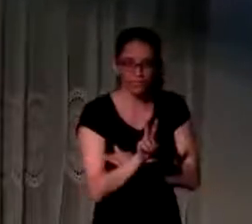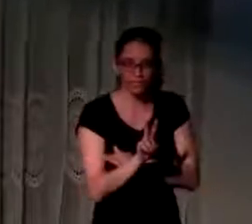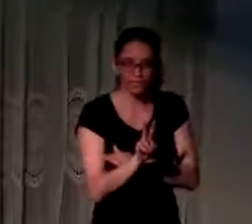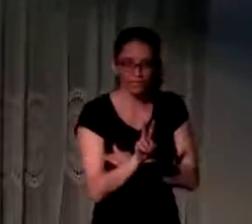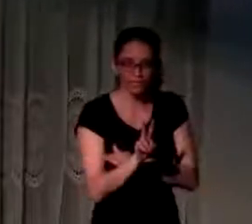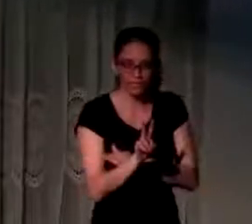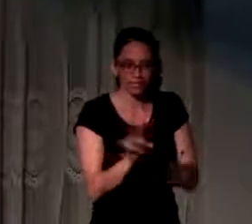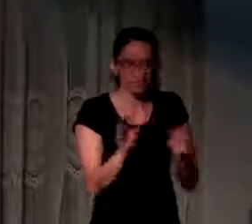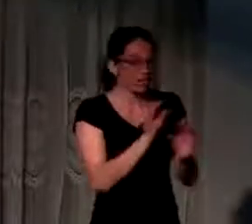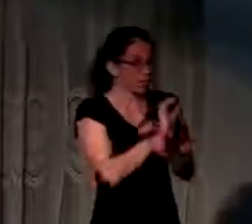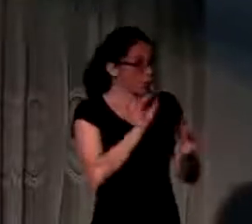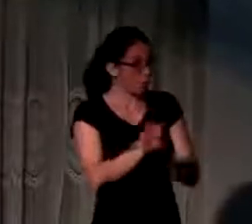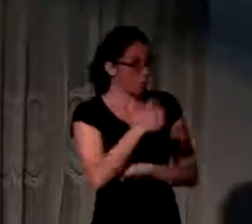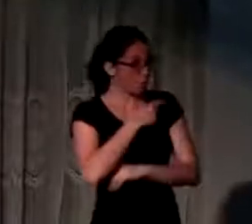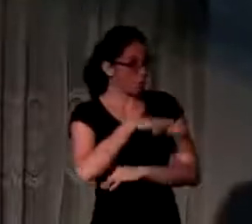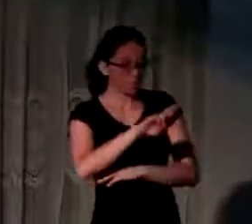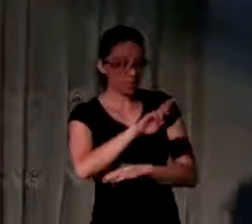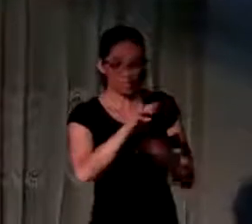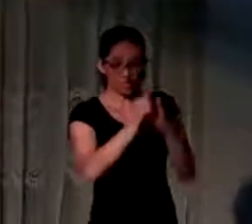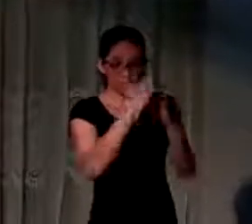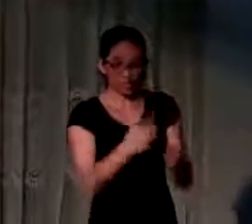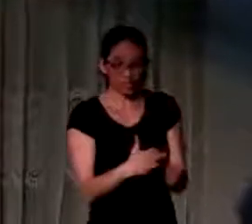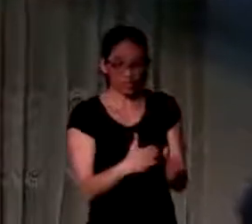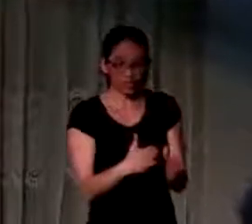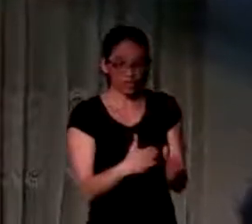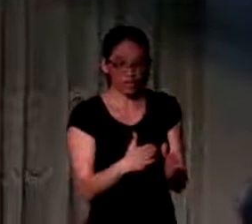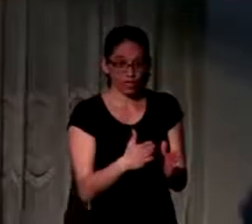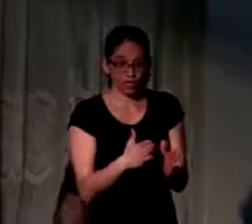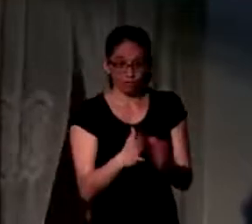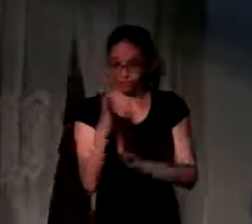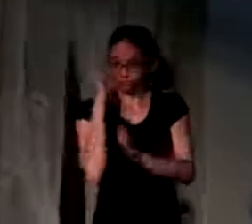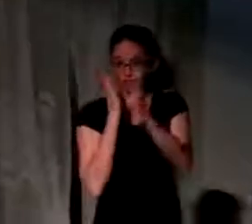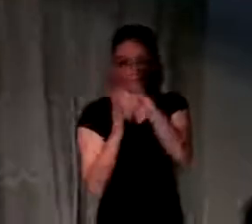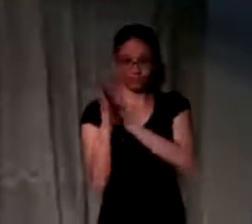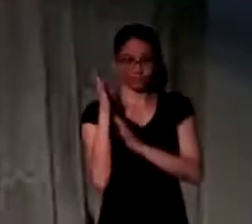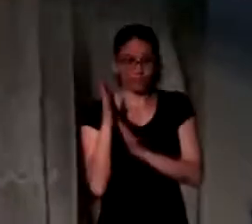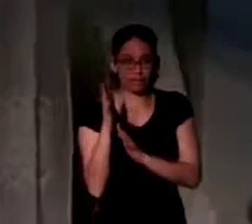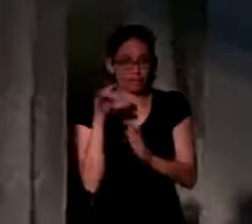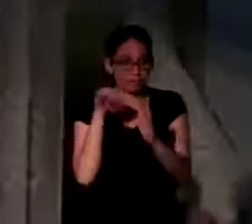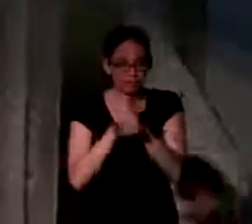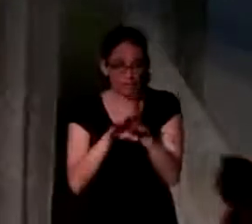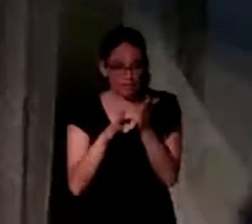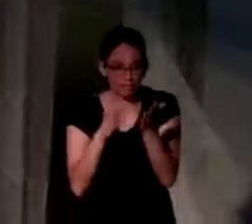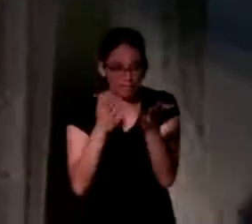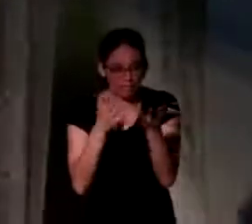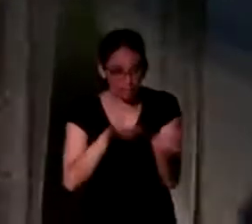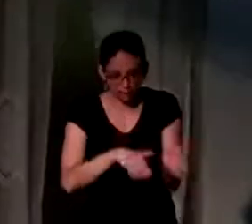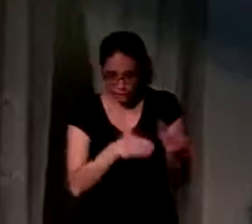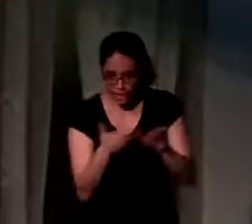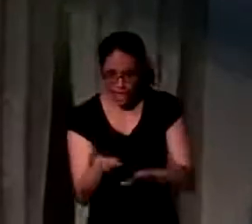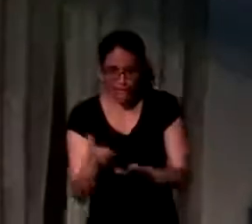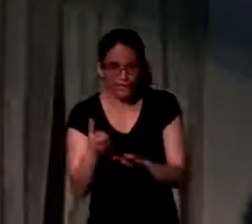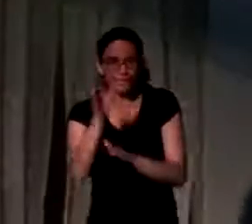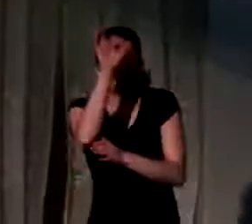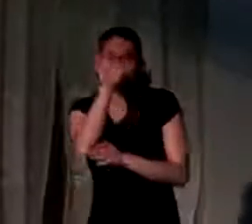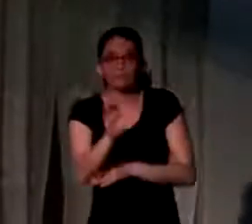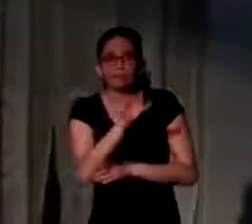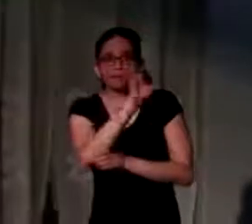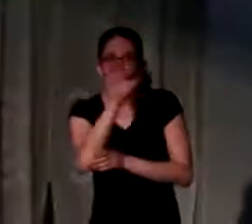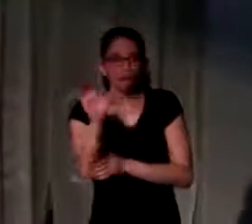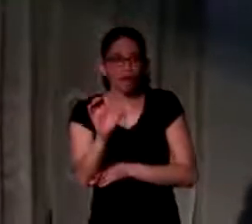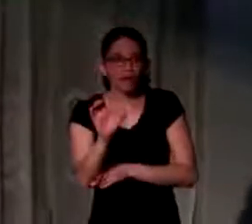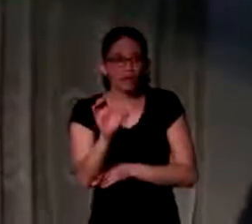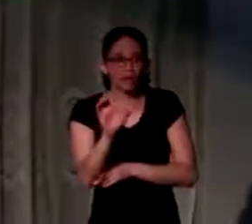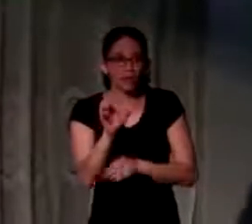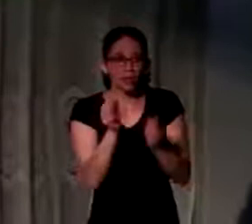leader in the history of the world was ever killed, executed in front of a